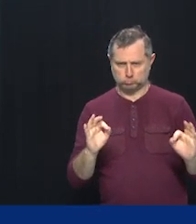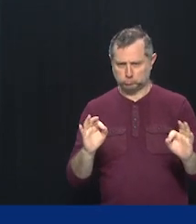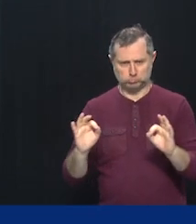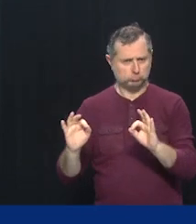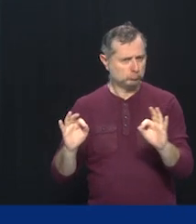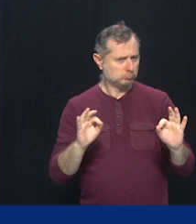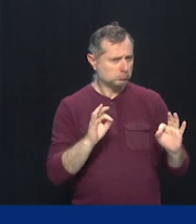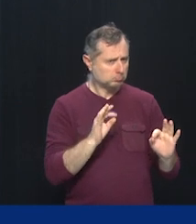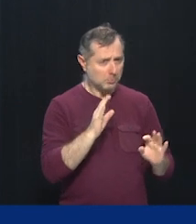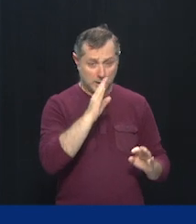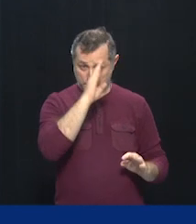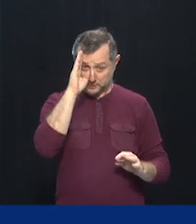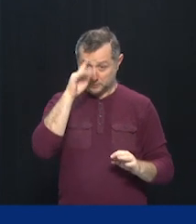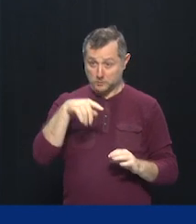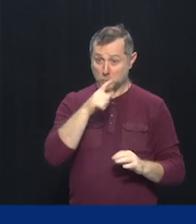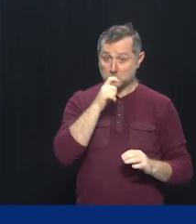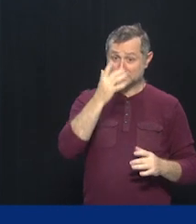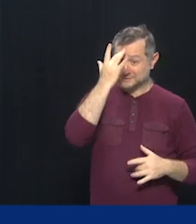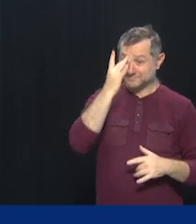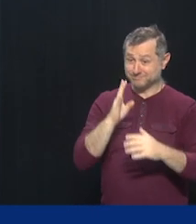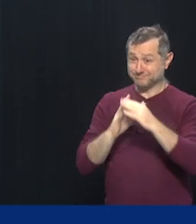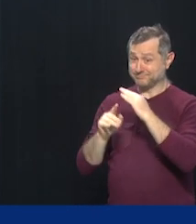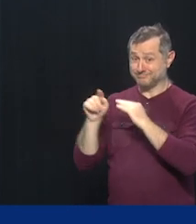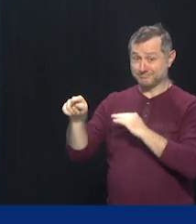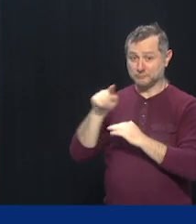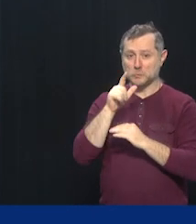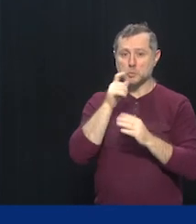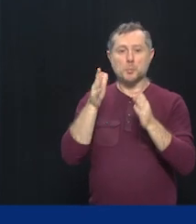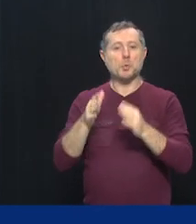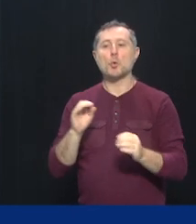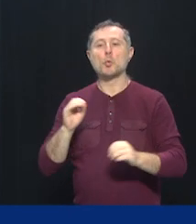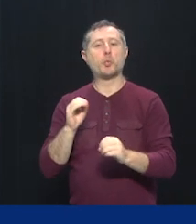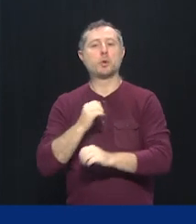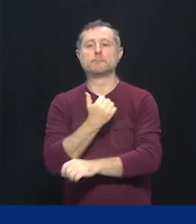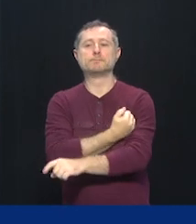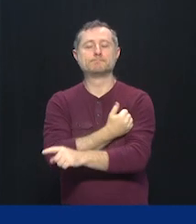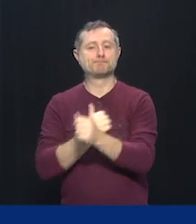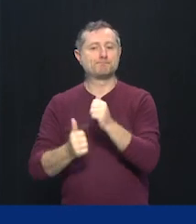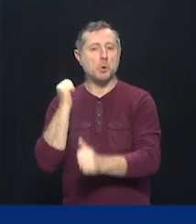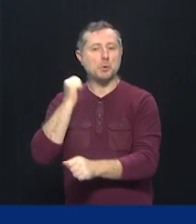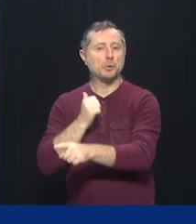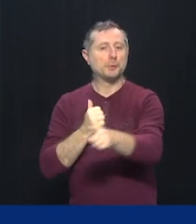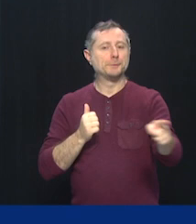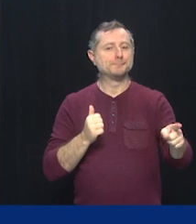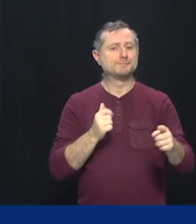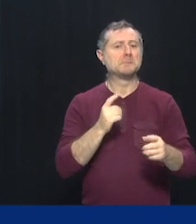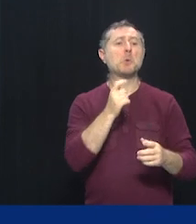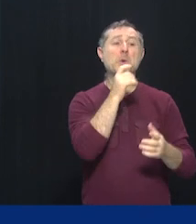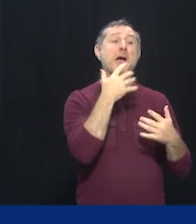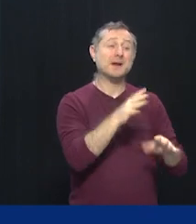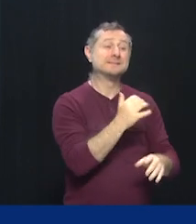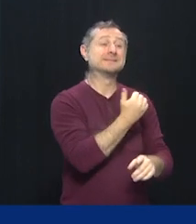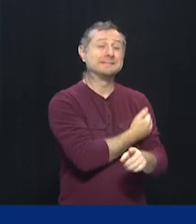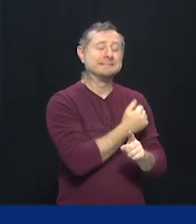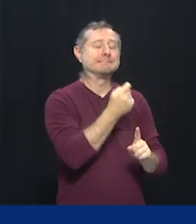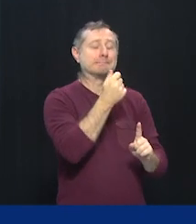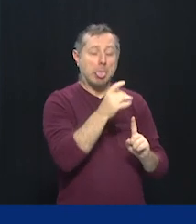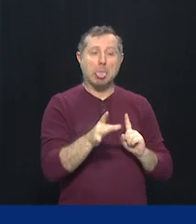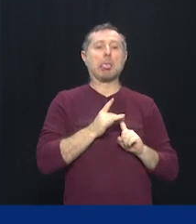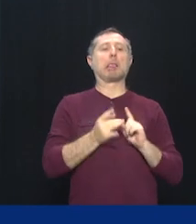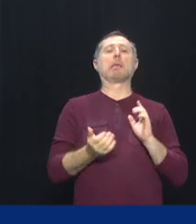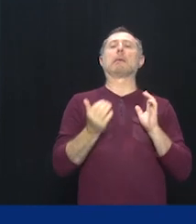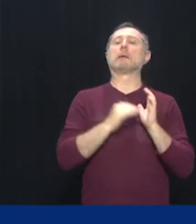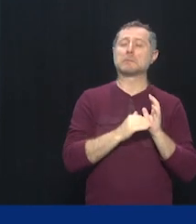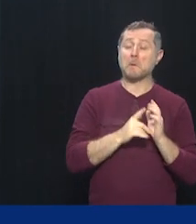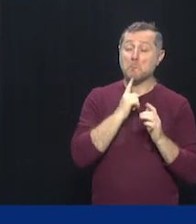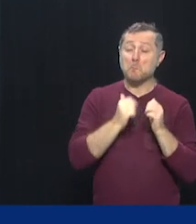unvaccinated. Yes, there's some breakthrough cases, but the people who have been vaccinated who do contract the Delta